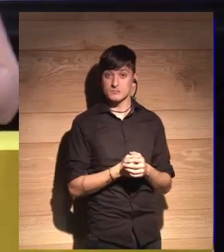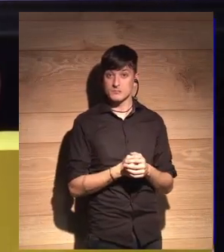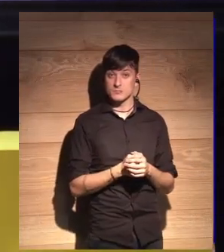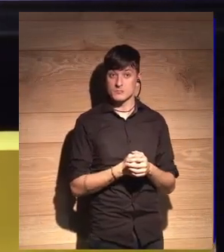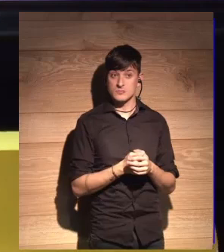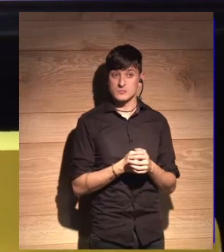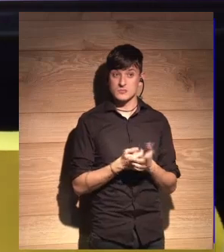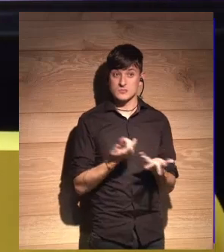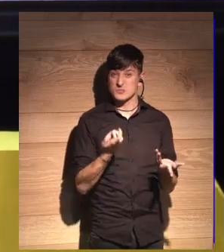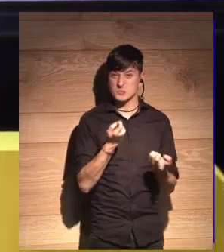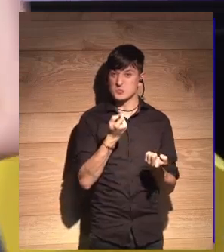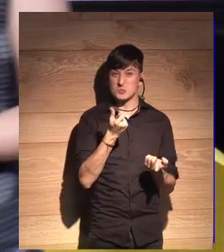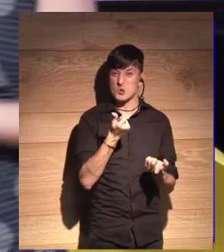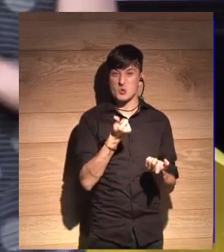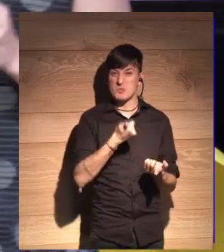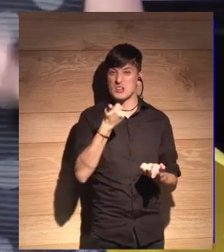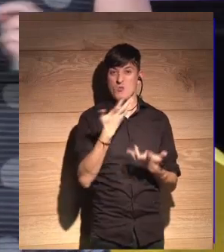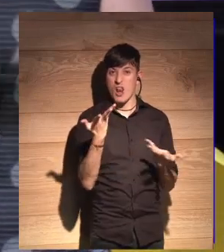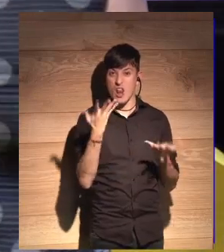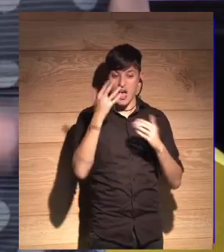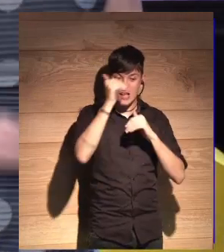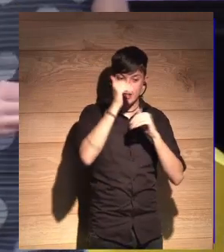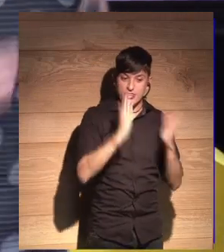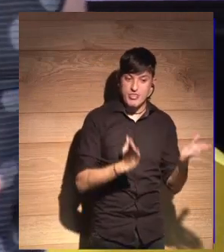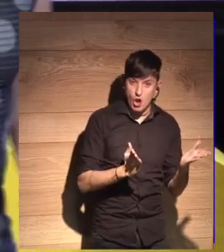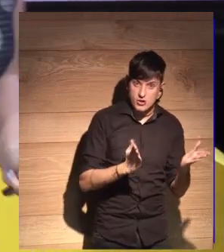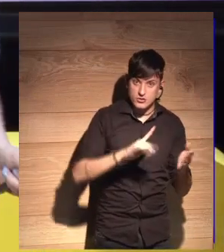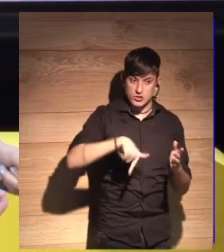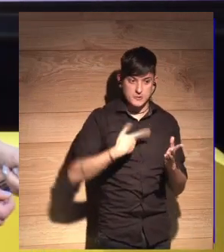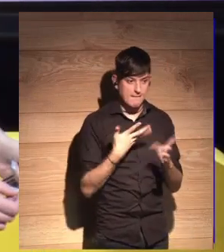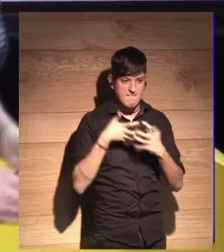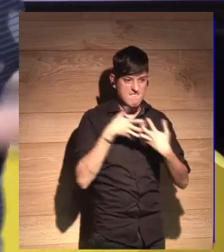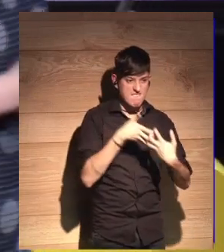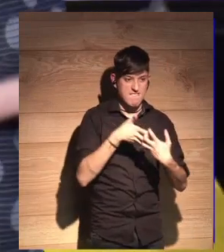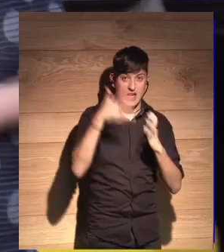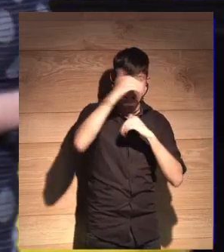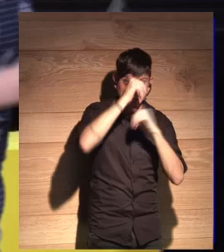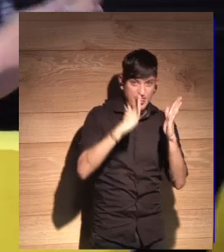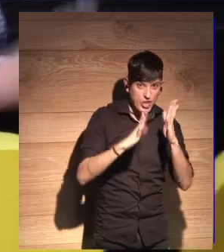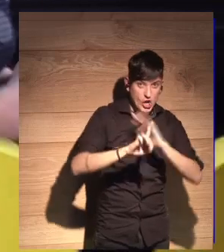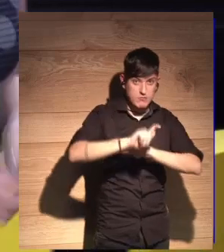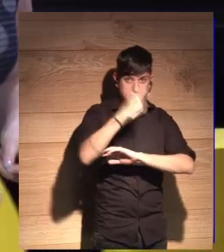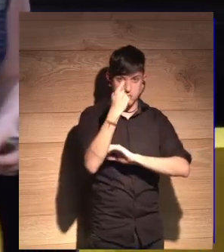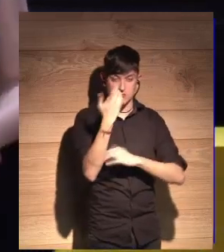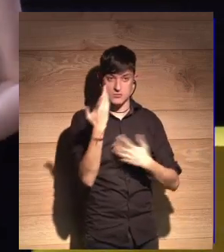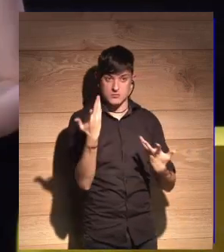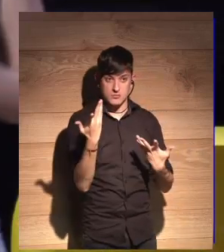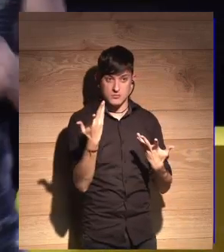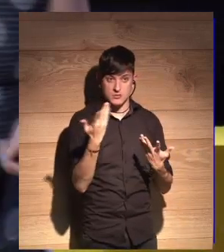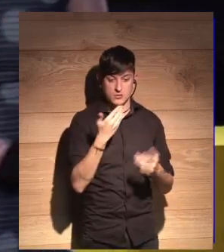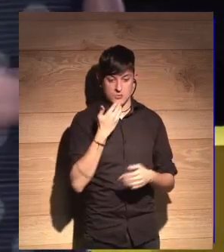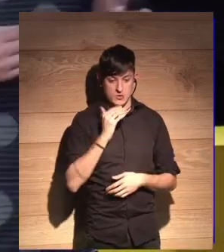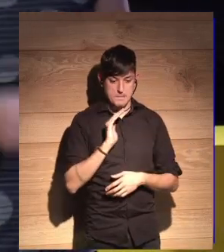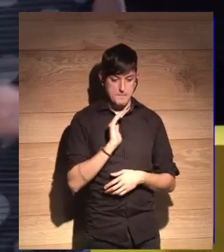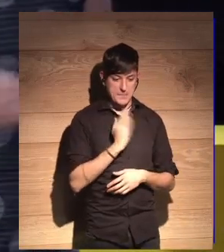with or against that attention will make or break our future. We need to have human time